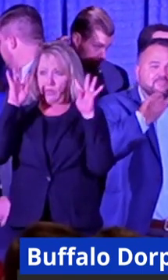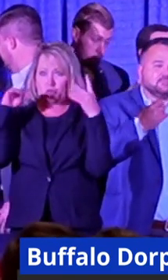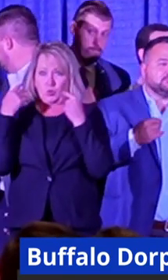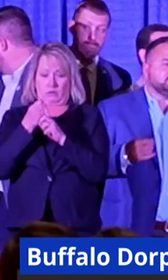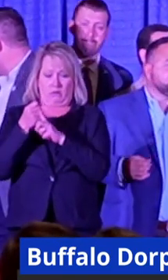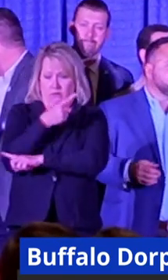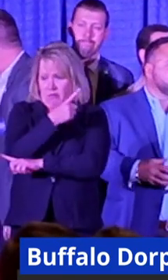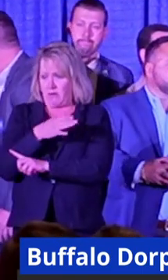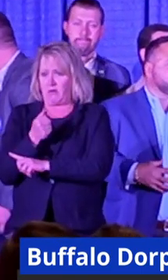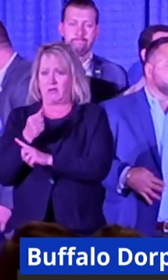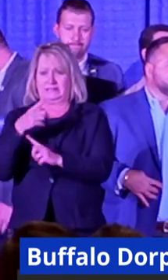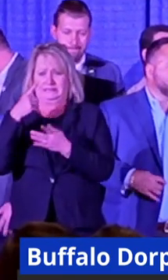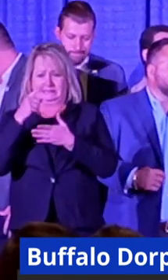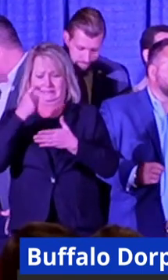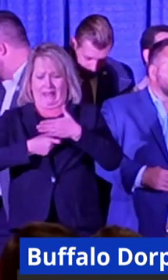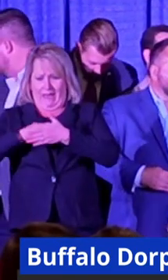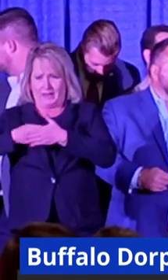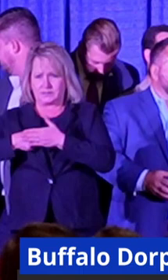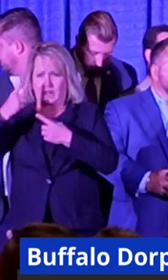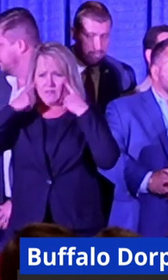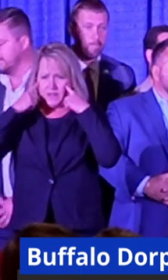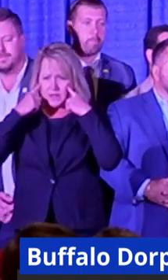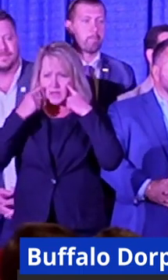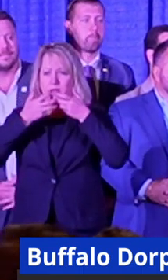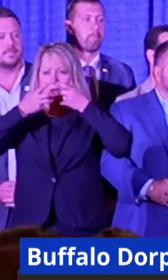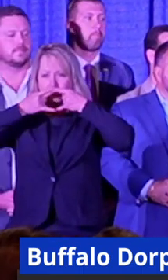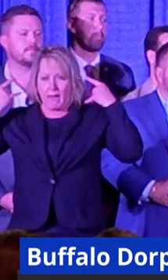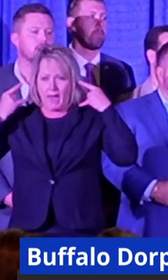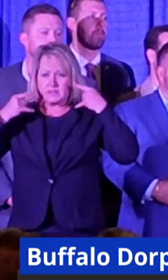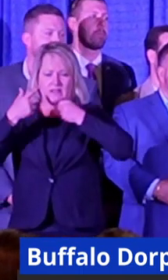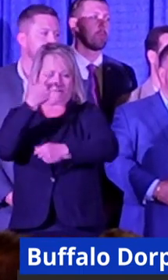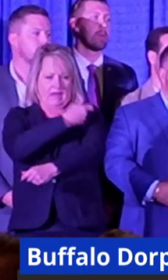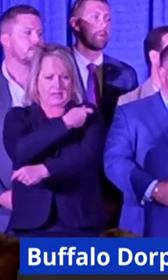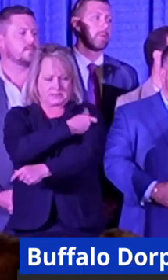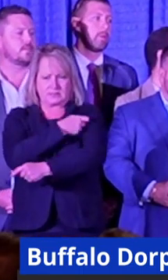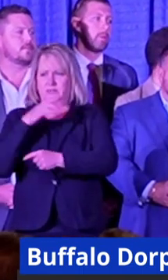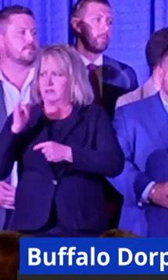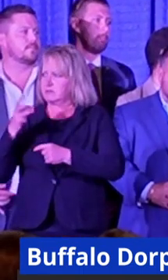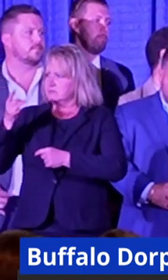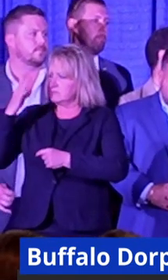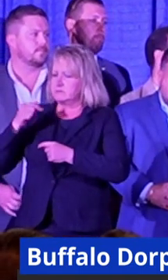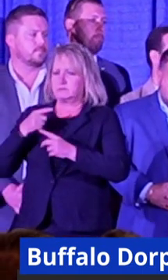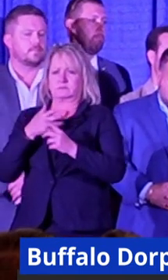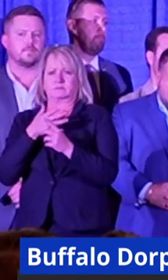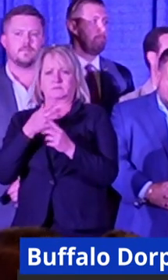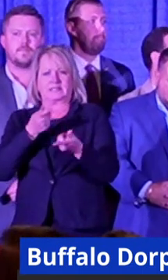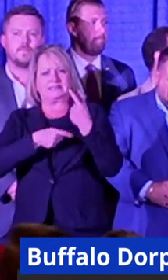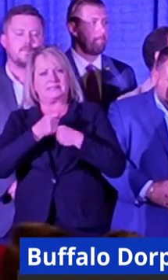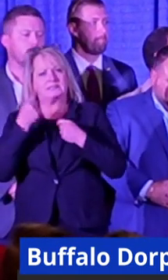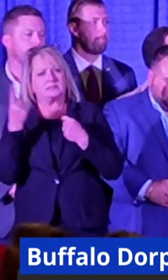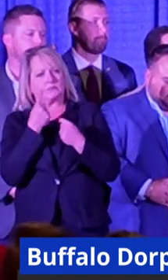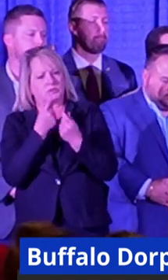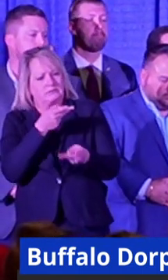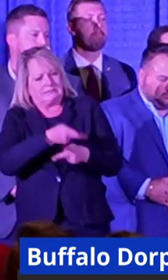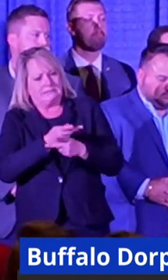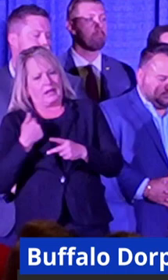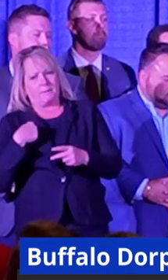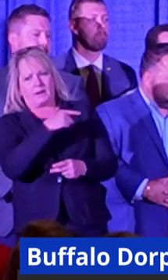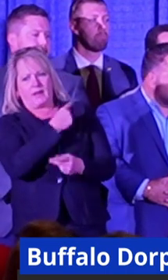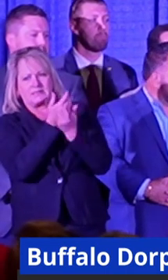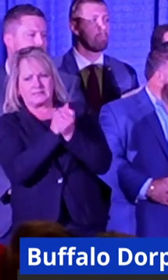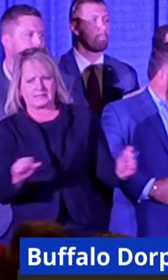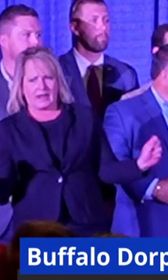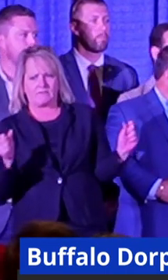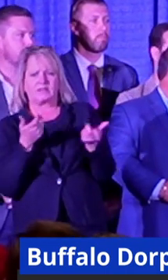fringe who think that mandating masks and vaccine is the act of a tyrant instead of someone who has kept us safe and has